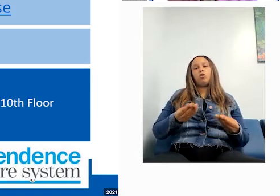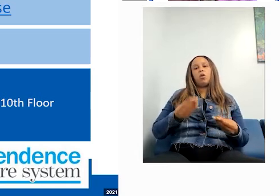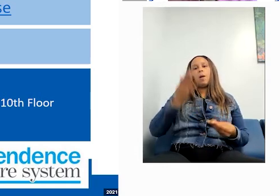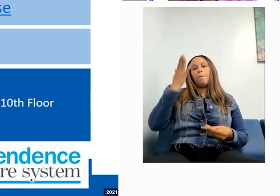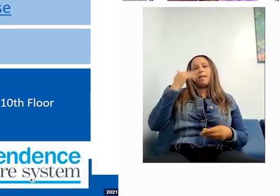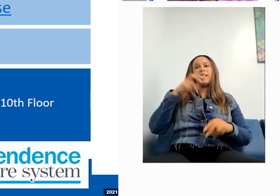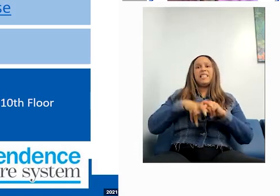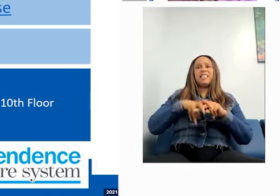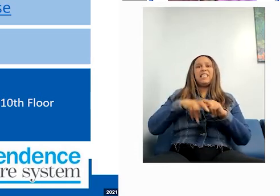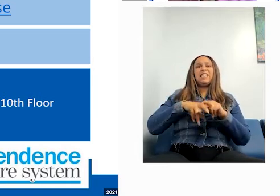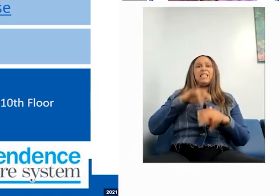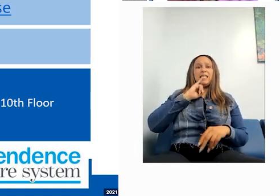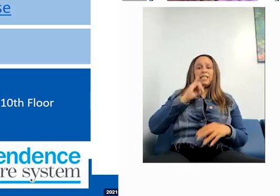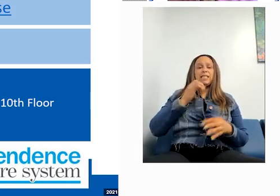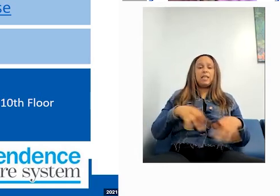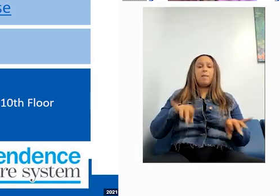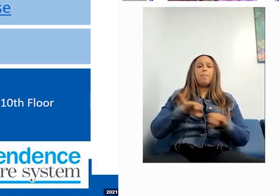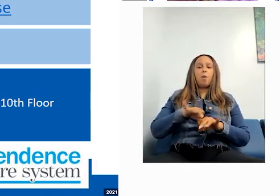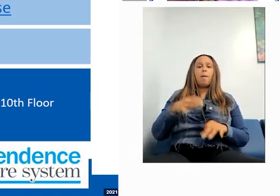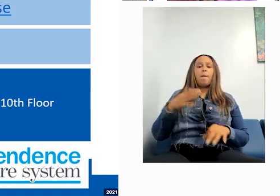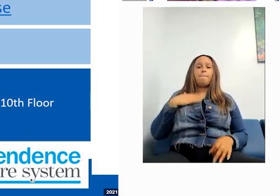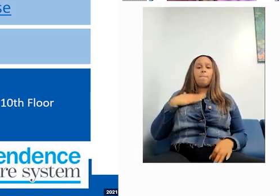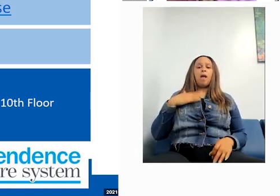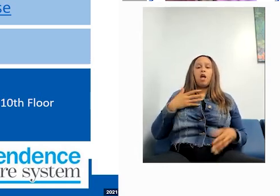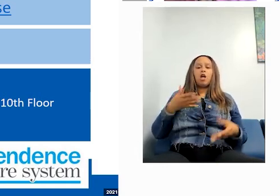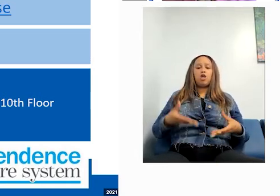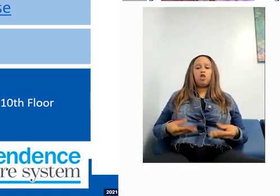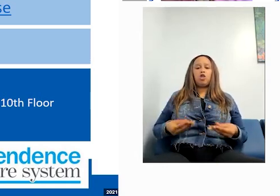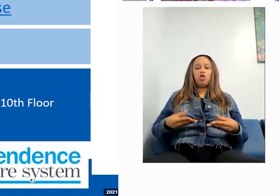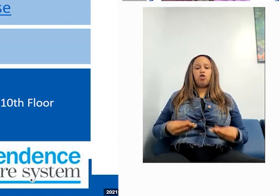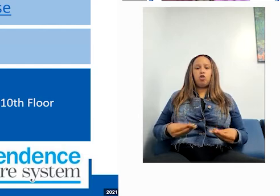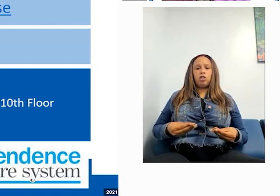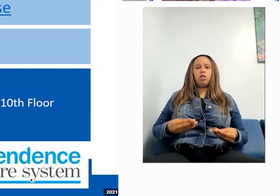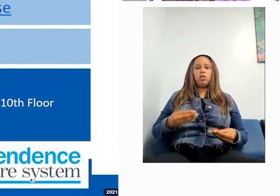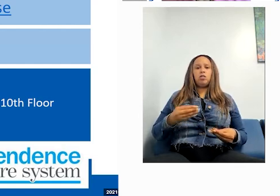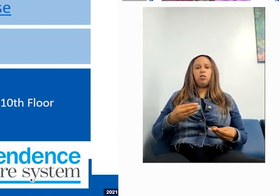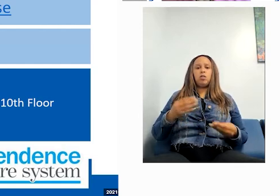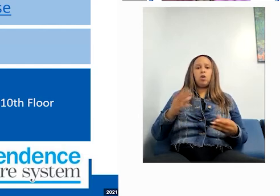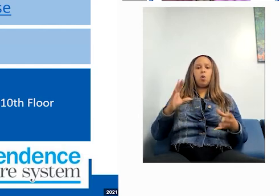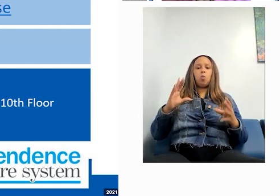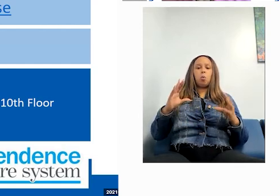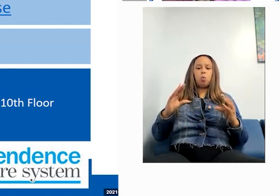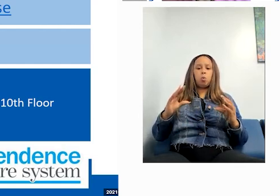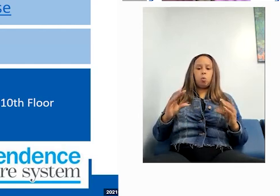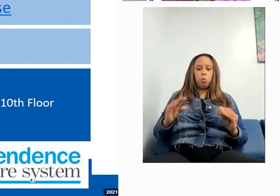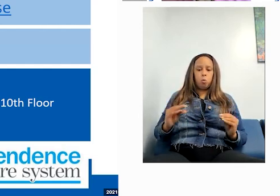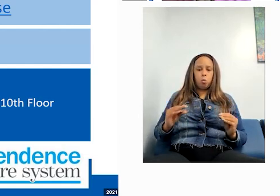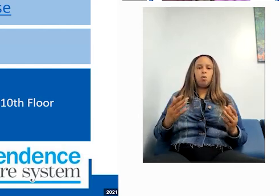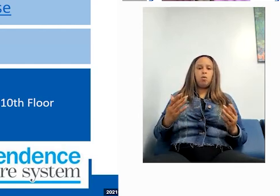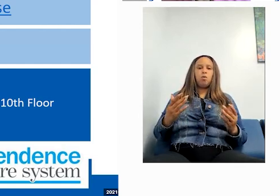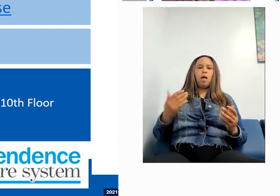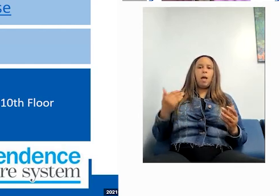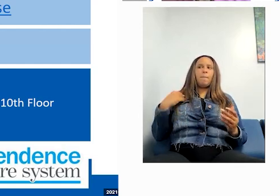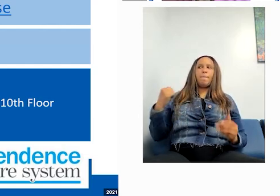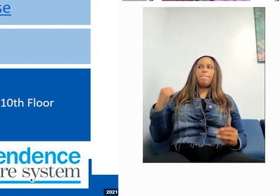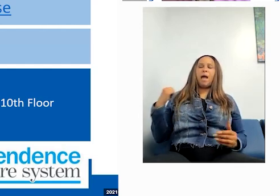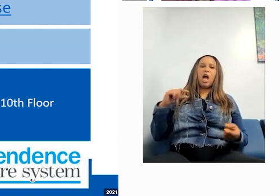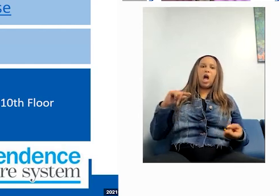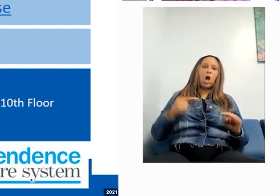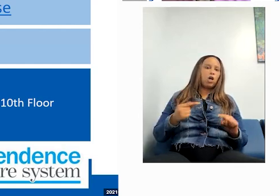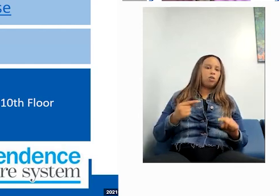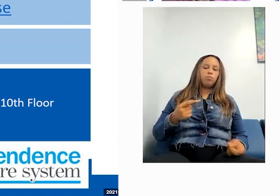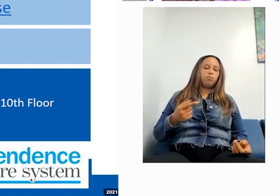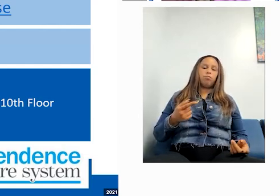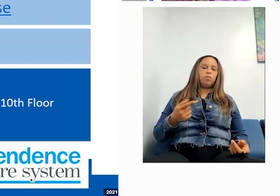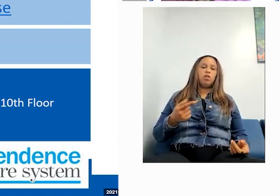in your chair. My cushion is bottoming out on me and my back hurts me like nobody's business. So I'm